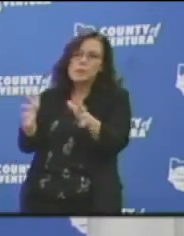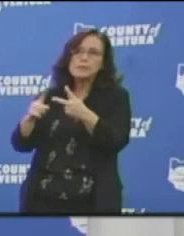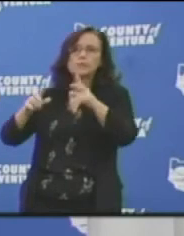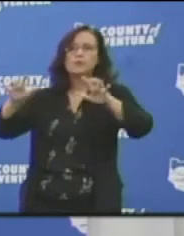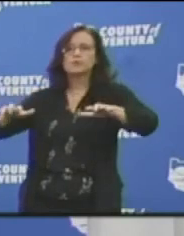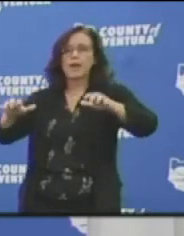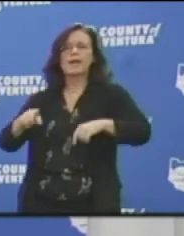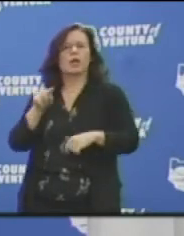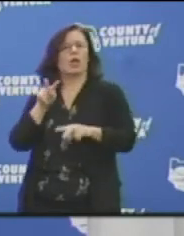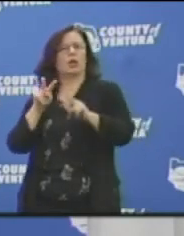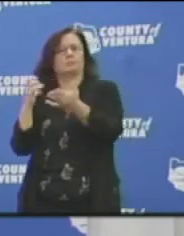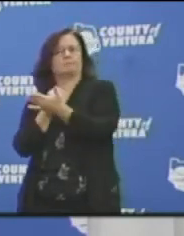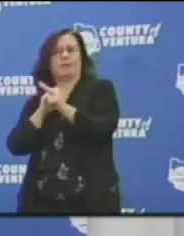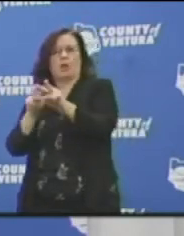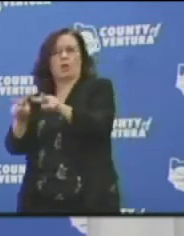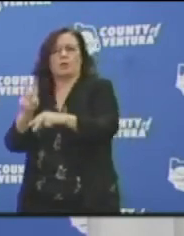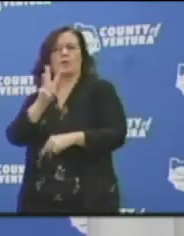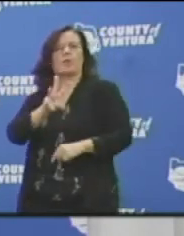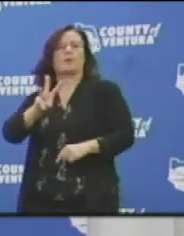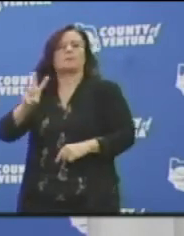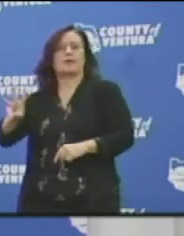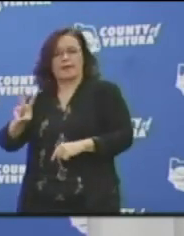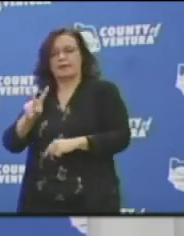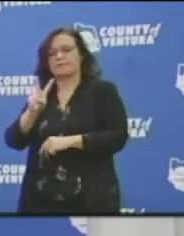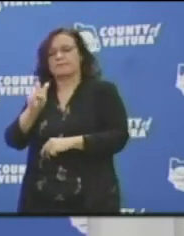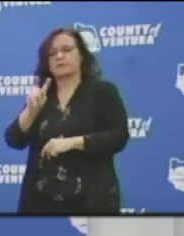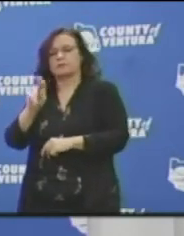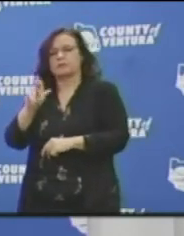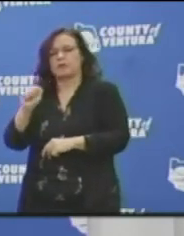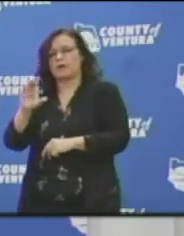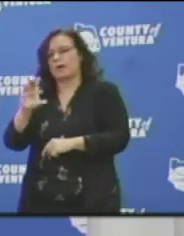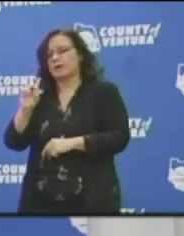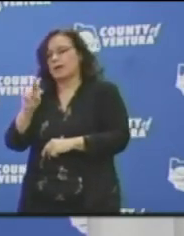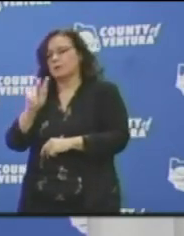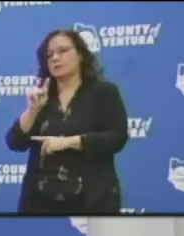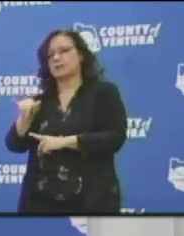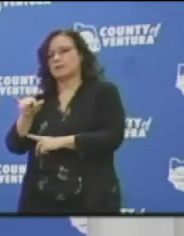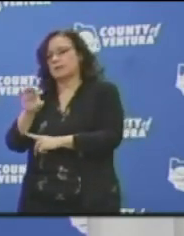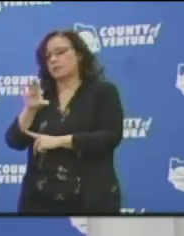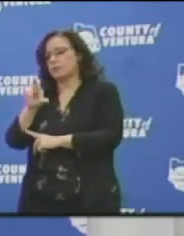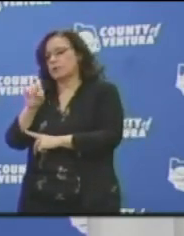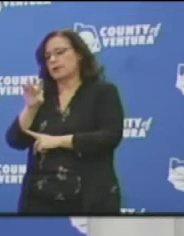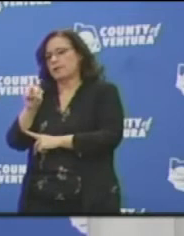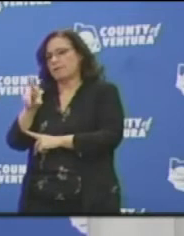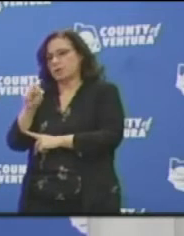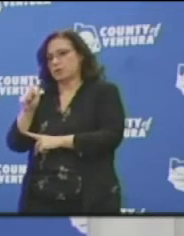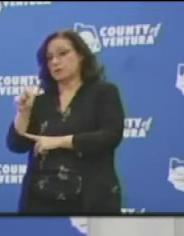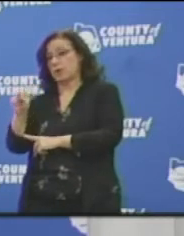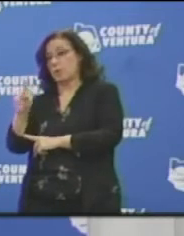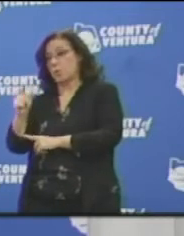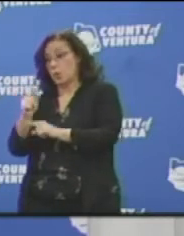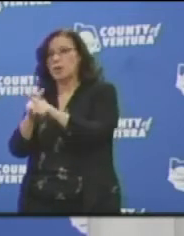Ventura County Recovers.org for the latest status of those testing locations.